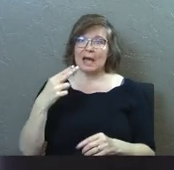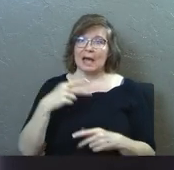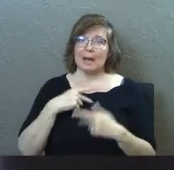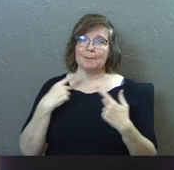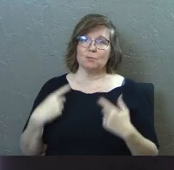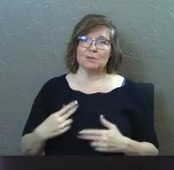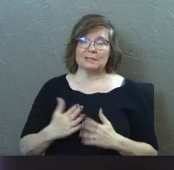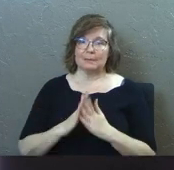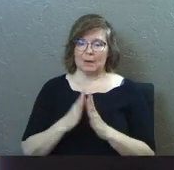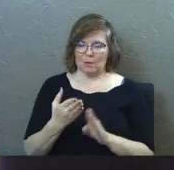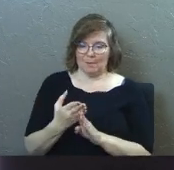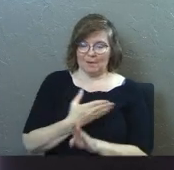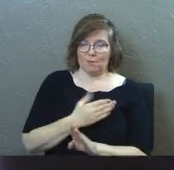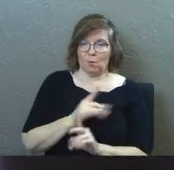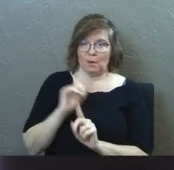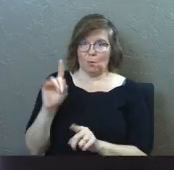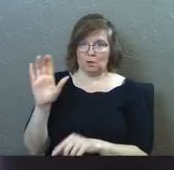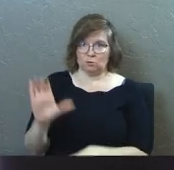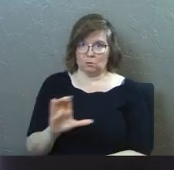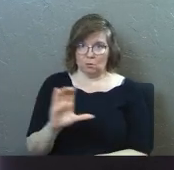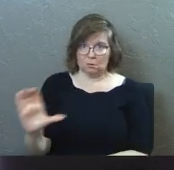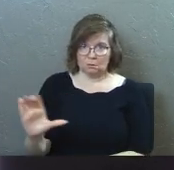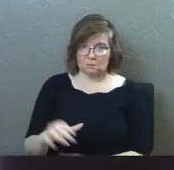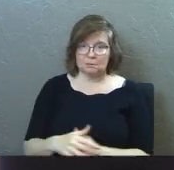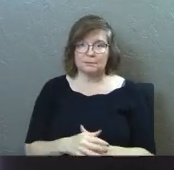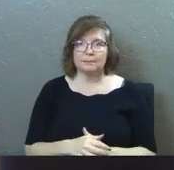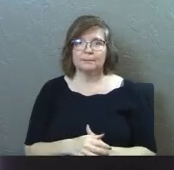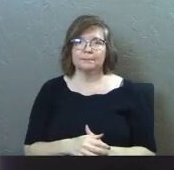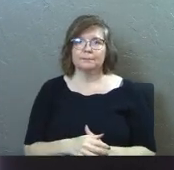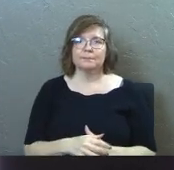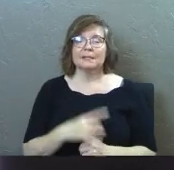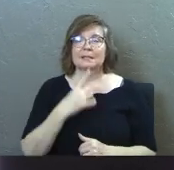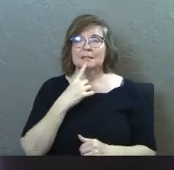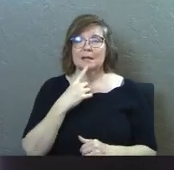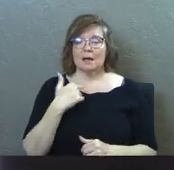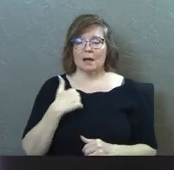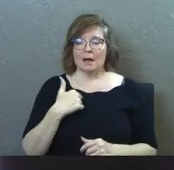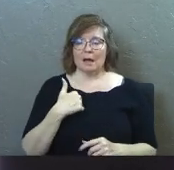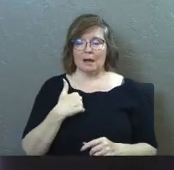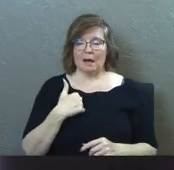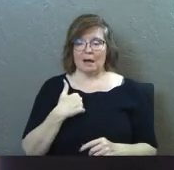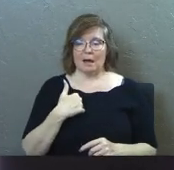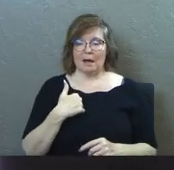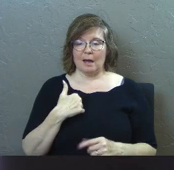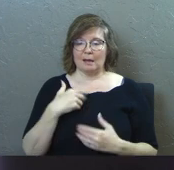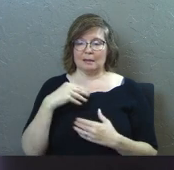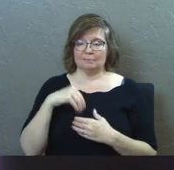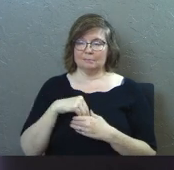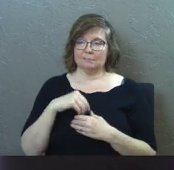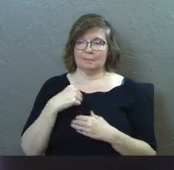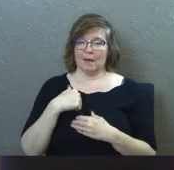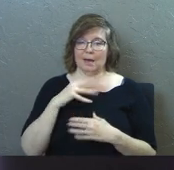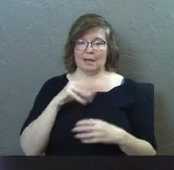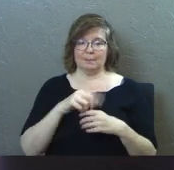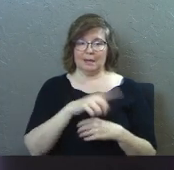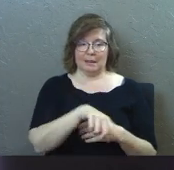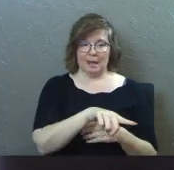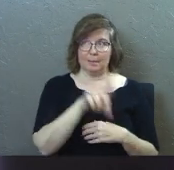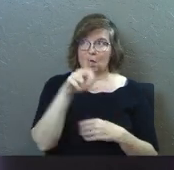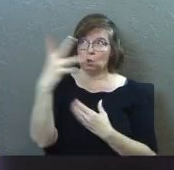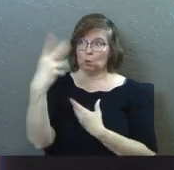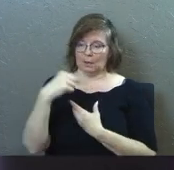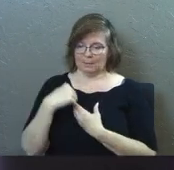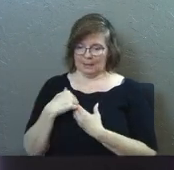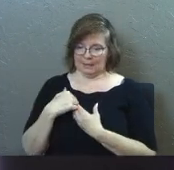prayer. This is what he prayed right before he went to the cross. He said, I in them and you, Father, are in me.